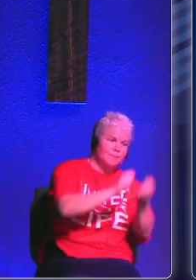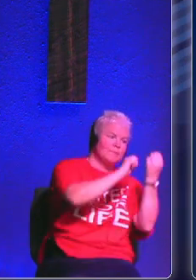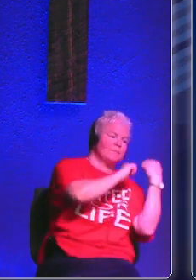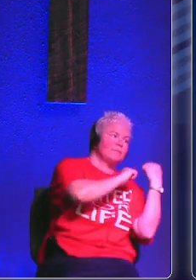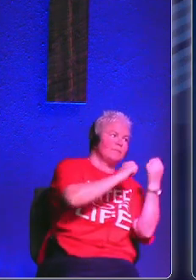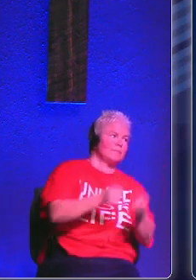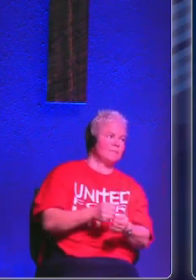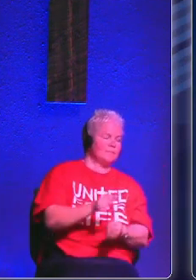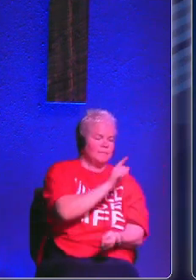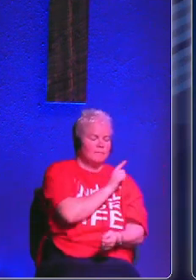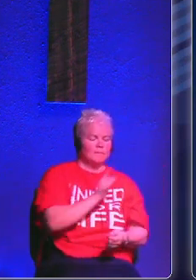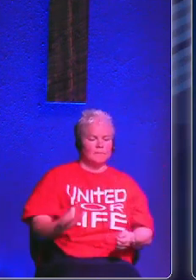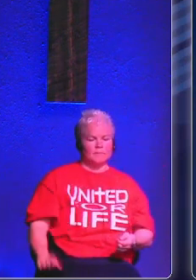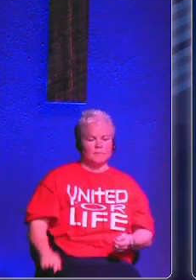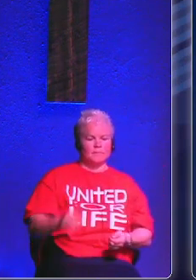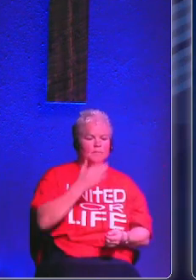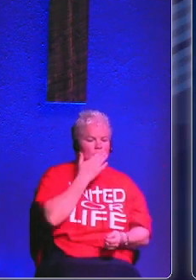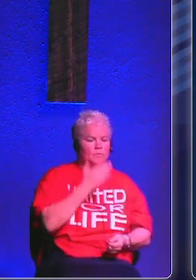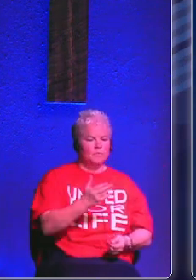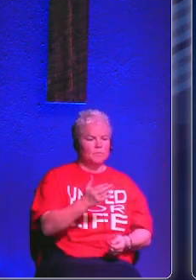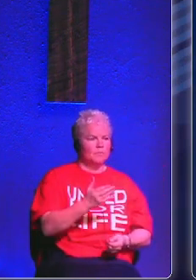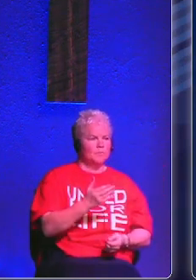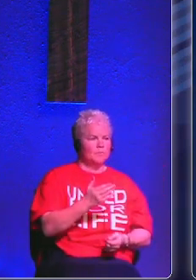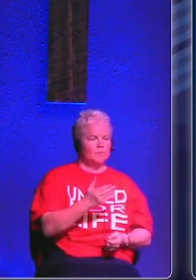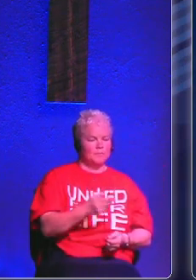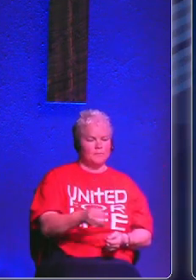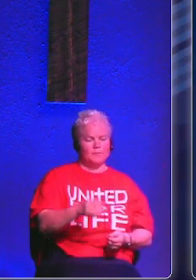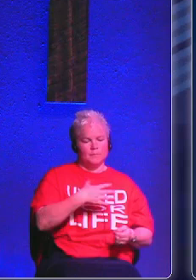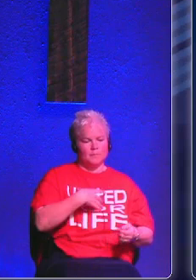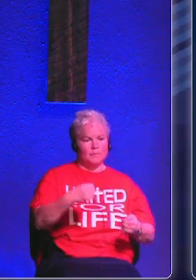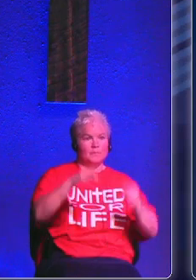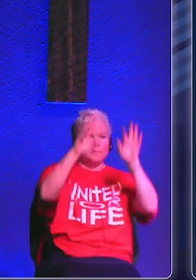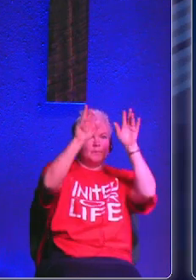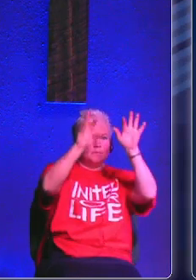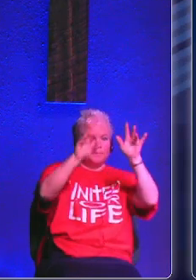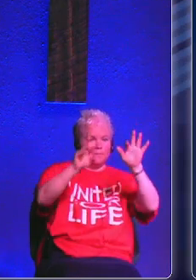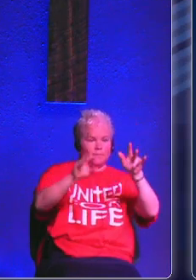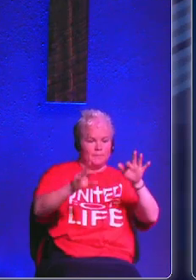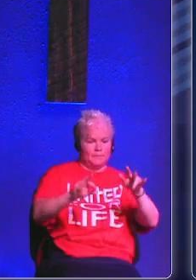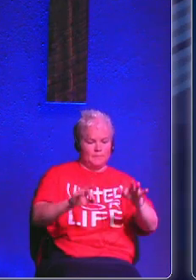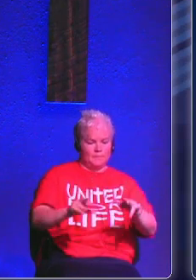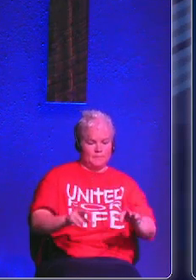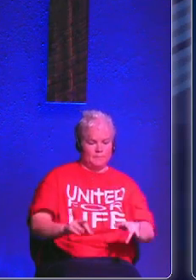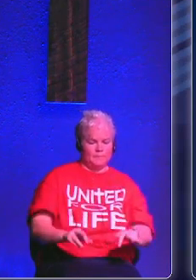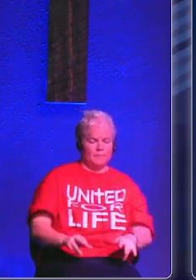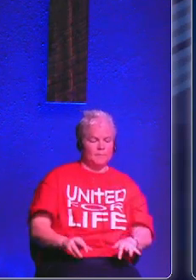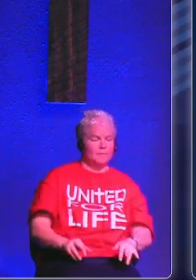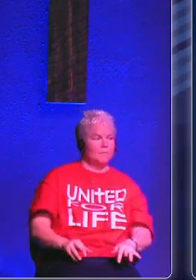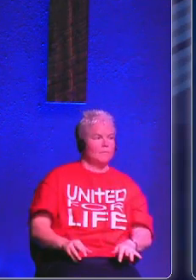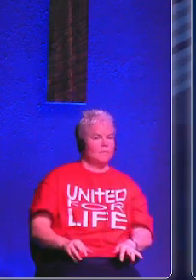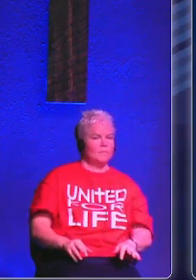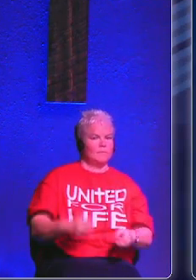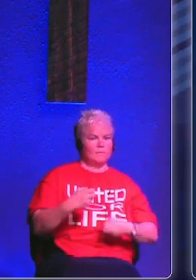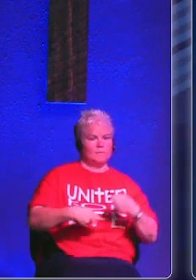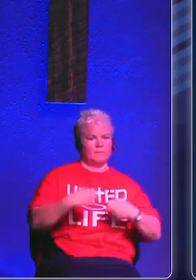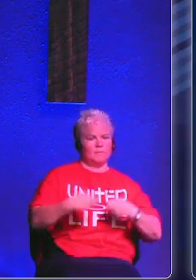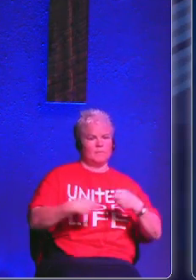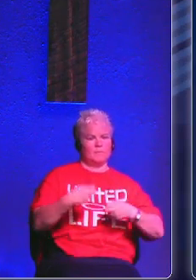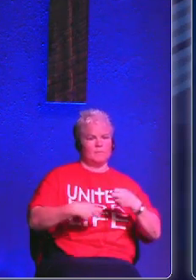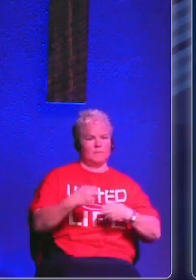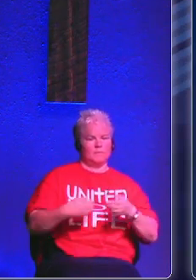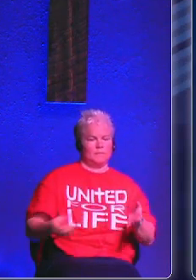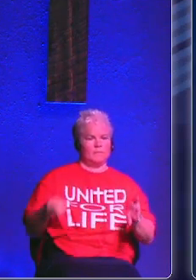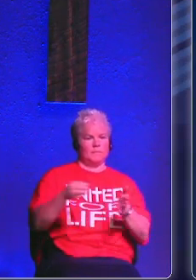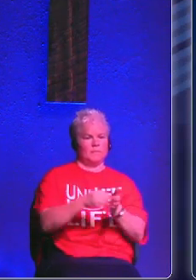night. Lord, thank you for the moisture. That's what we always say, thank you, it's good moisture. But it causes problems, and